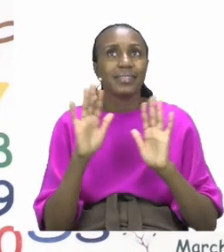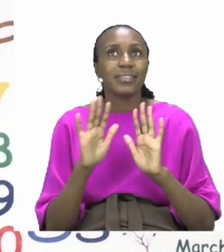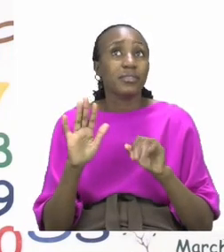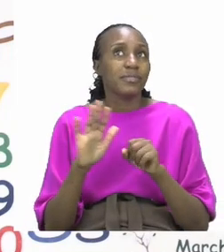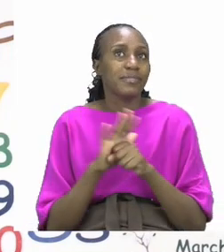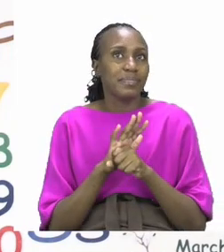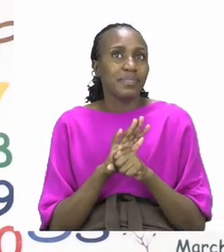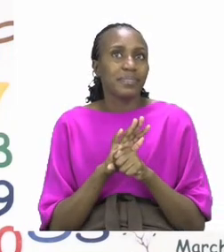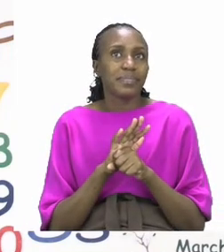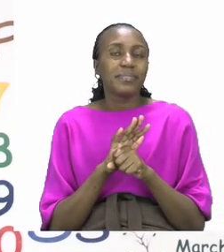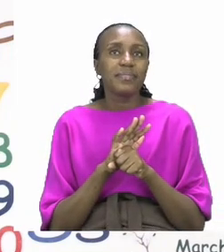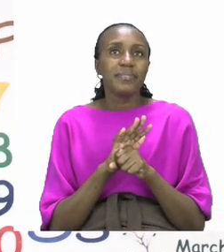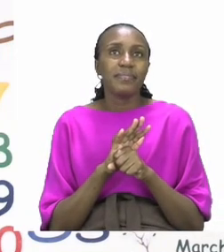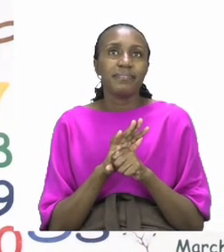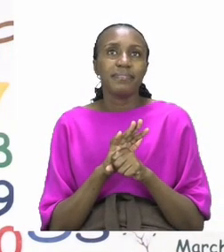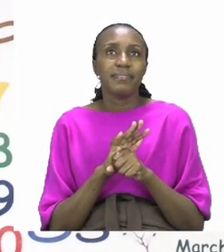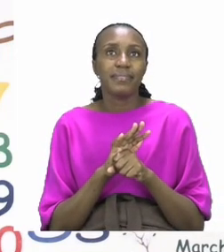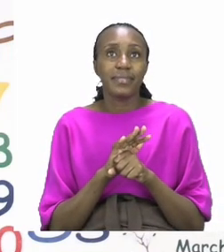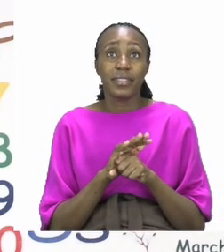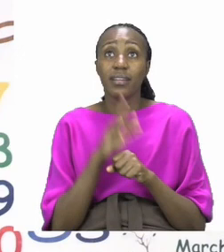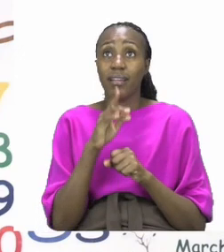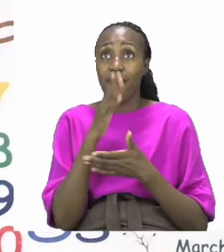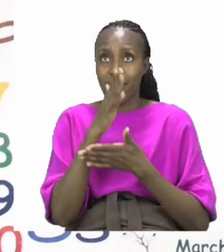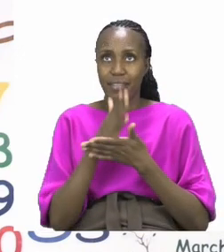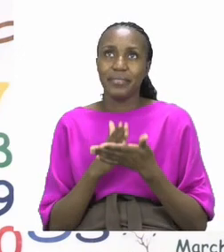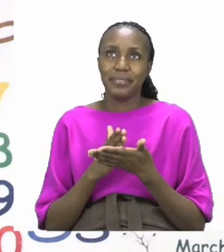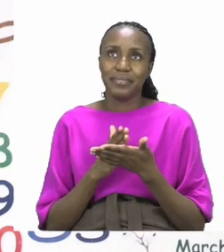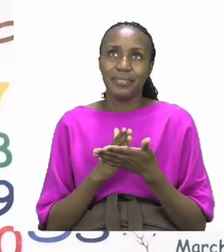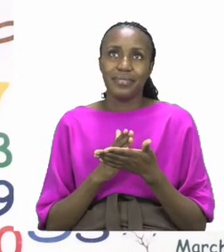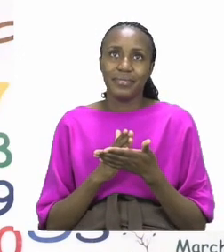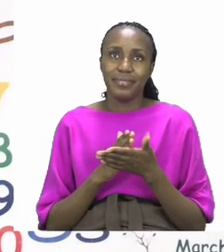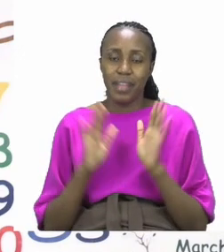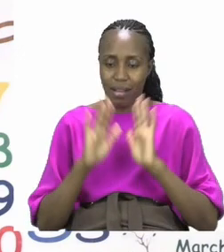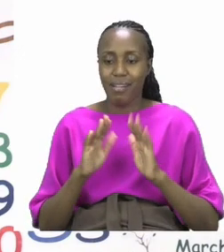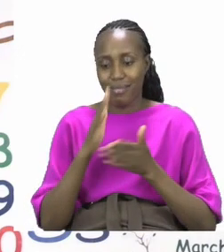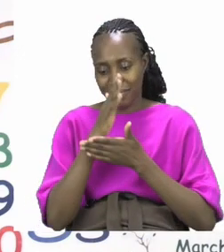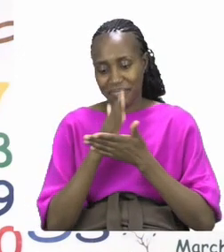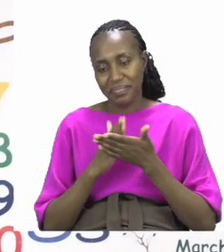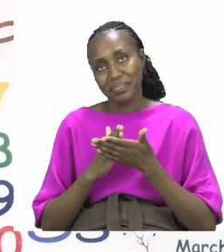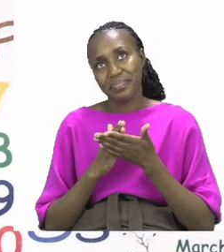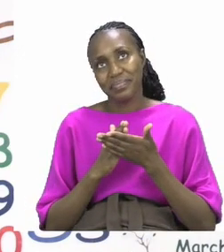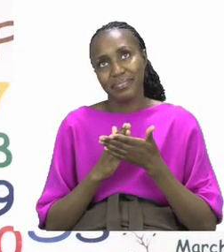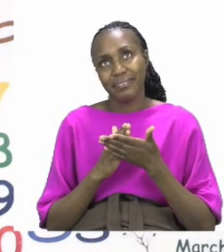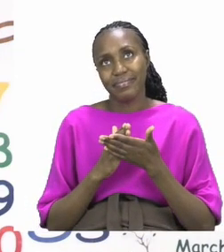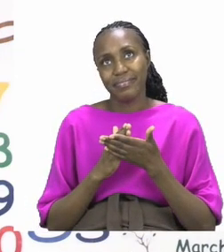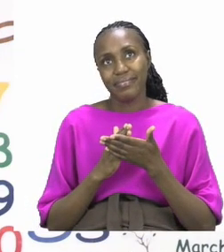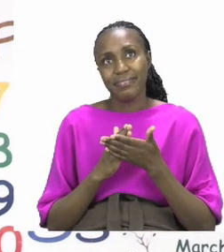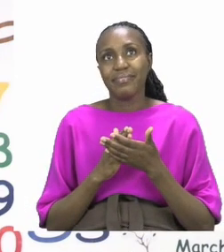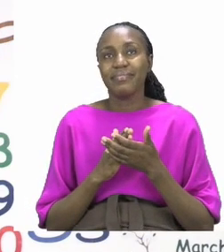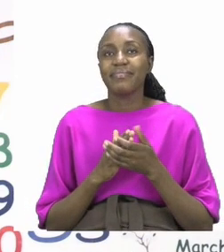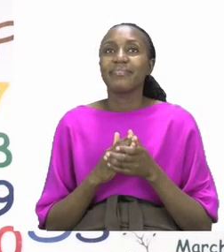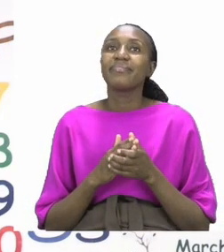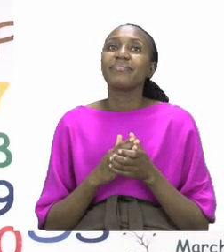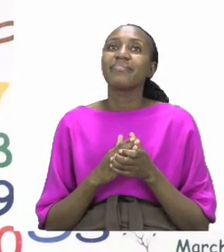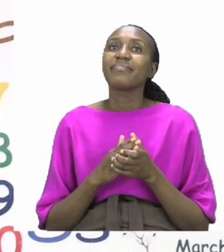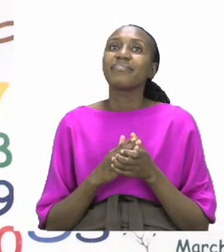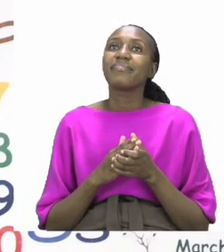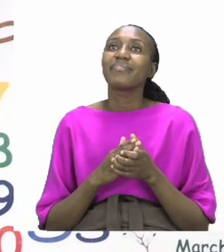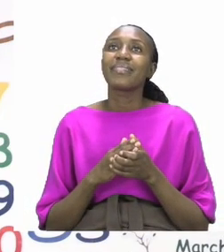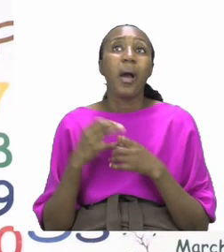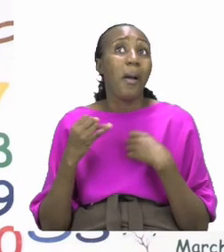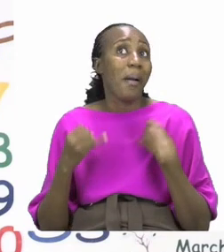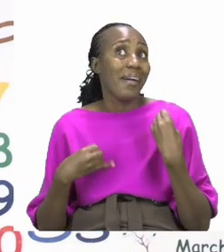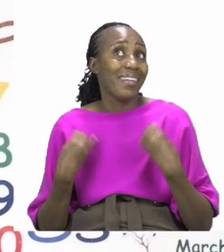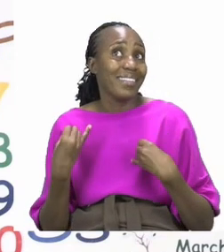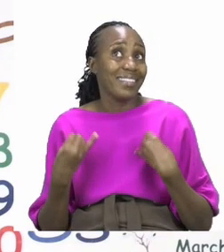whole. Then this is half, coloring half. Have fun with that